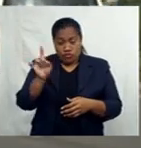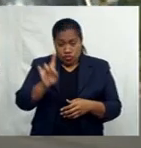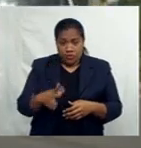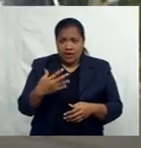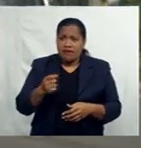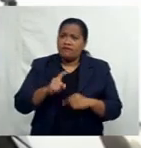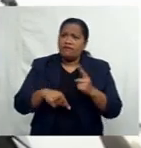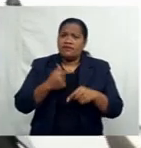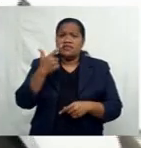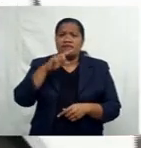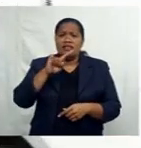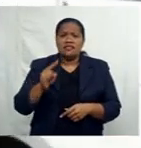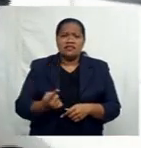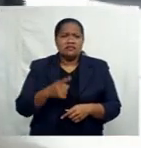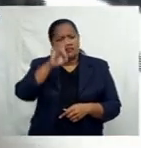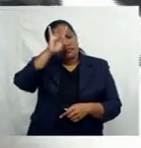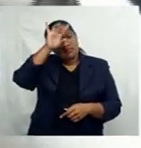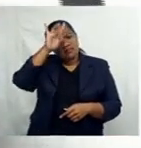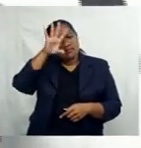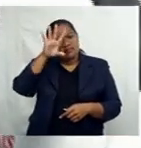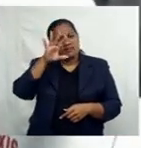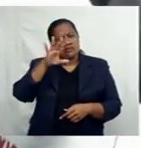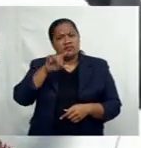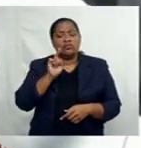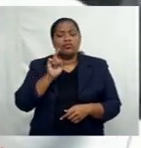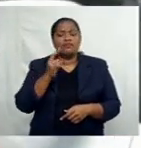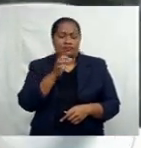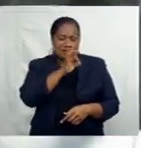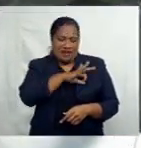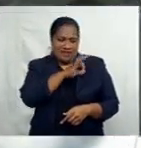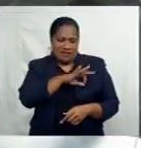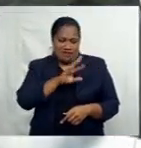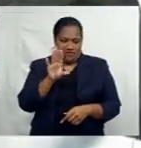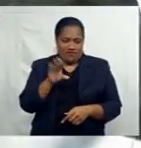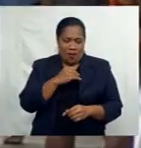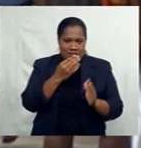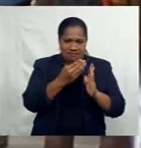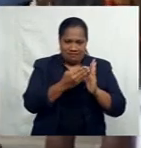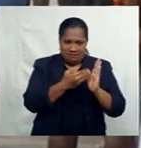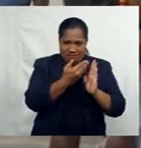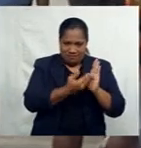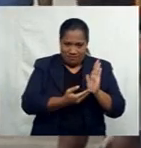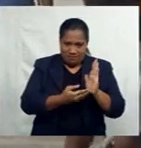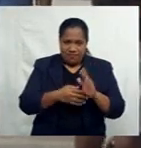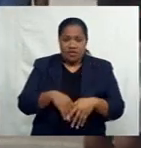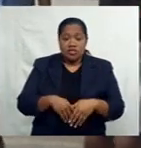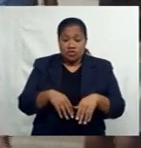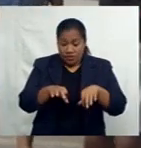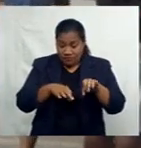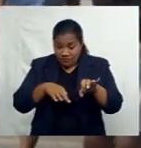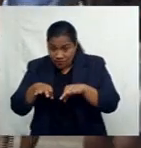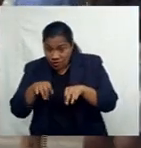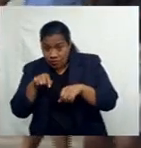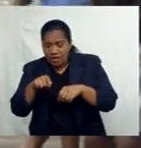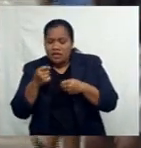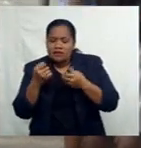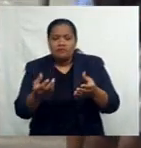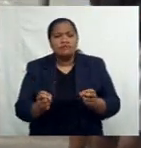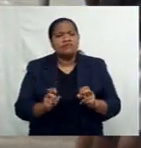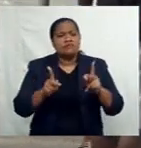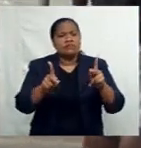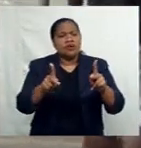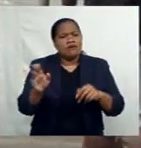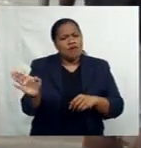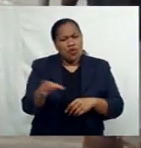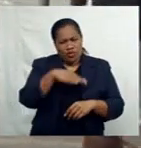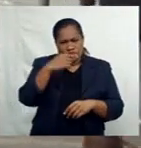7,000 odd taxis all over Fiji who will benefit from this concept. In fact, the framework gives opportunity for all taxi operators to